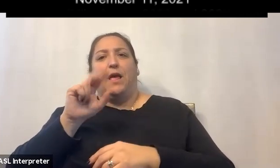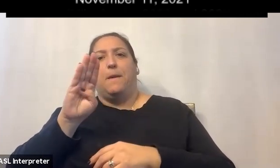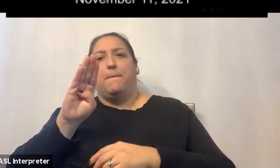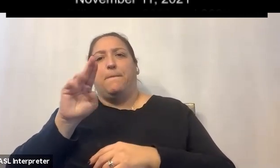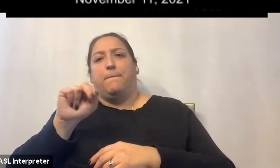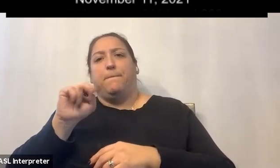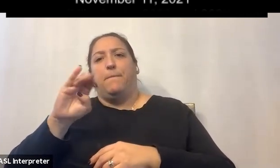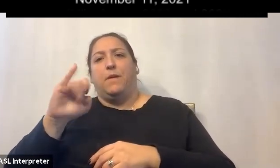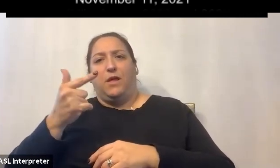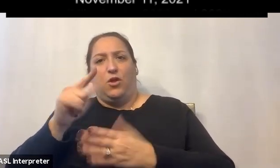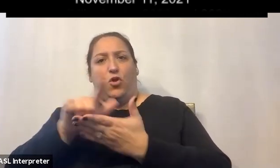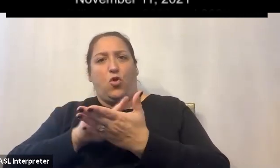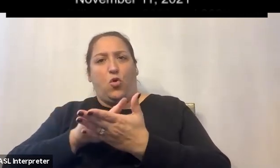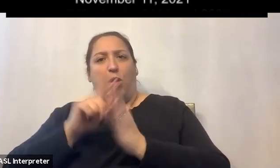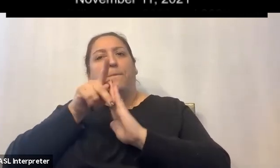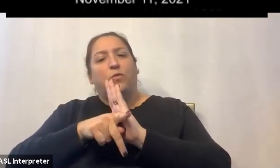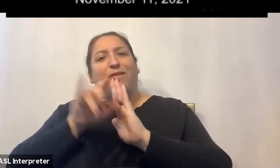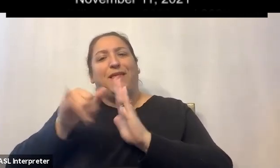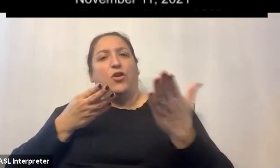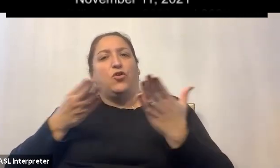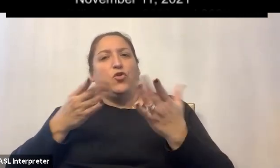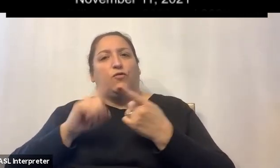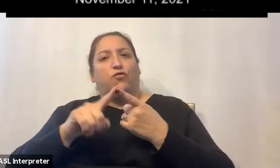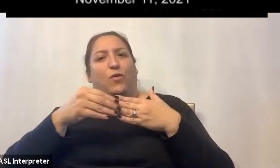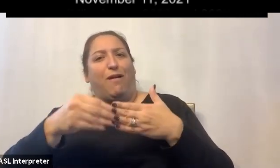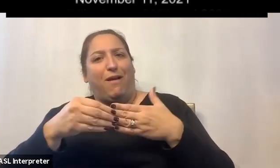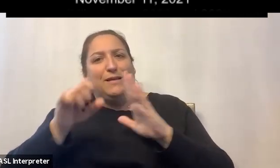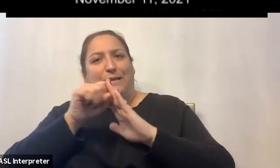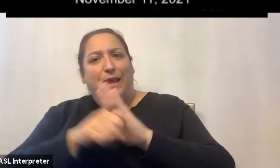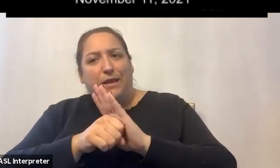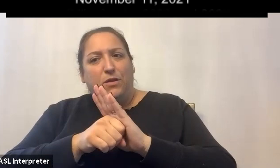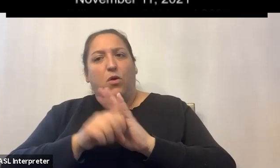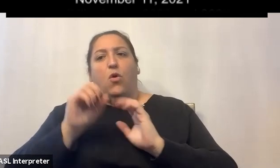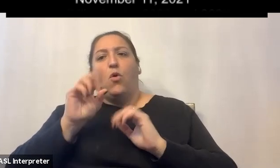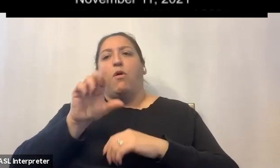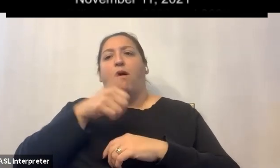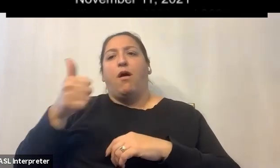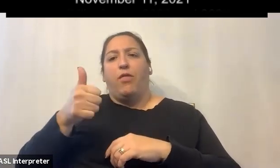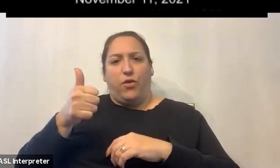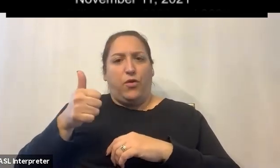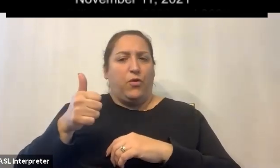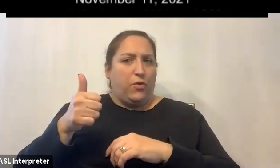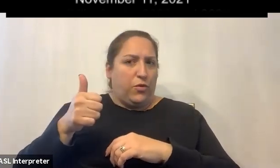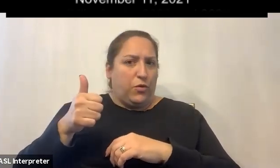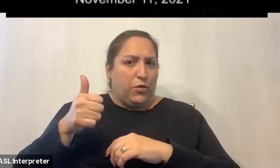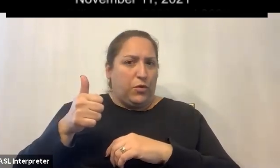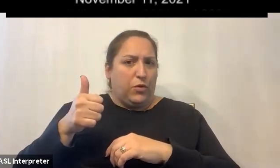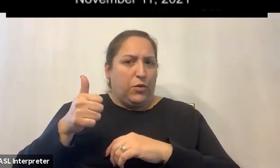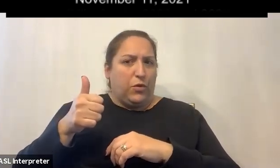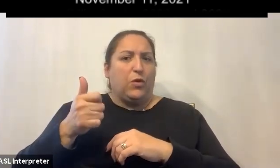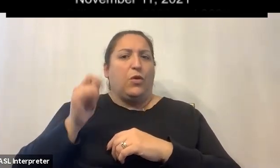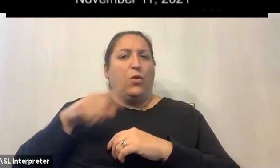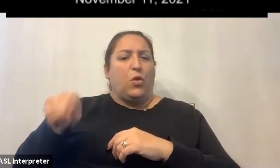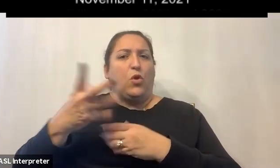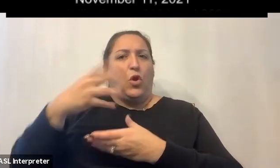which are principles that serve to guide states or other actors. And one of these includes